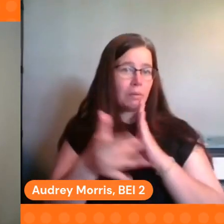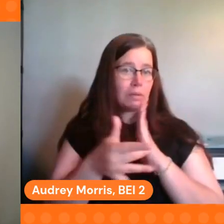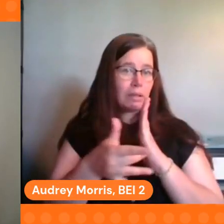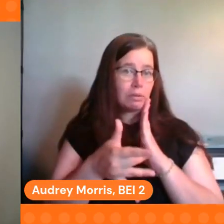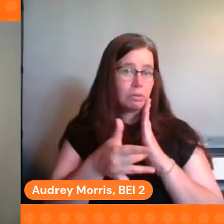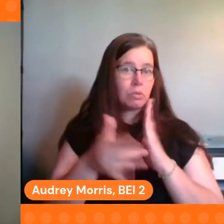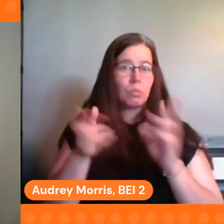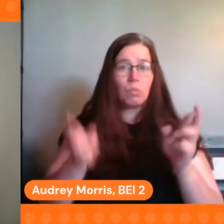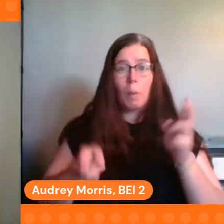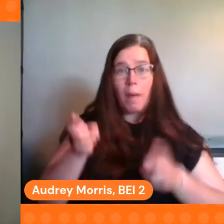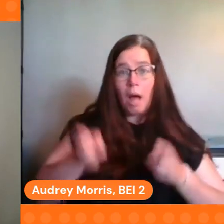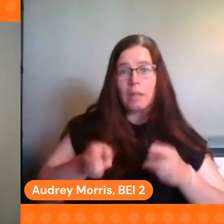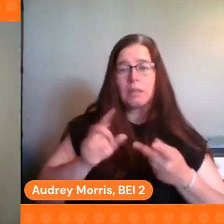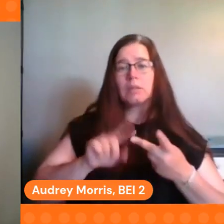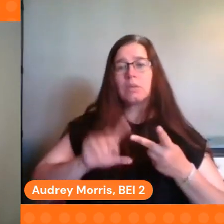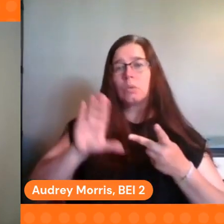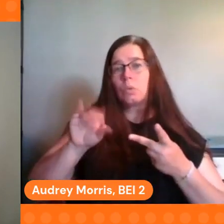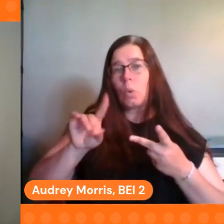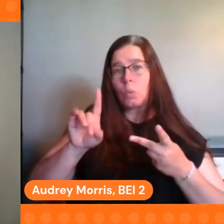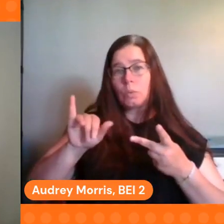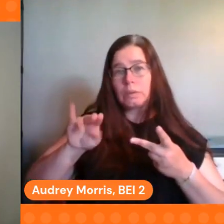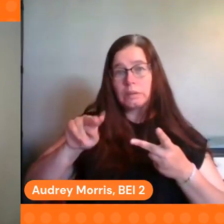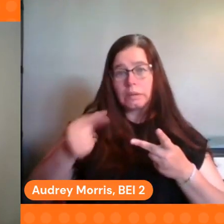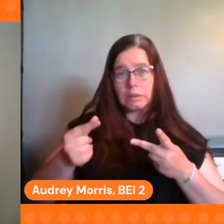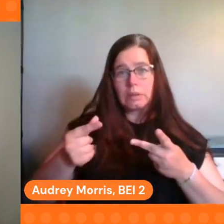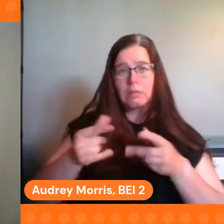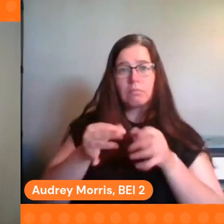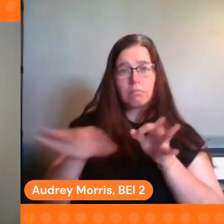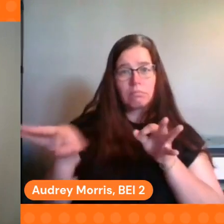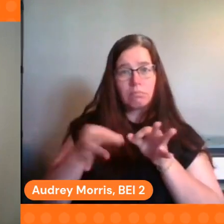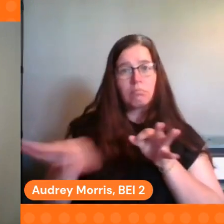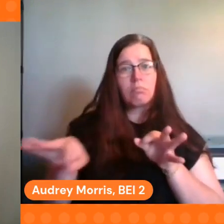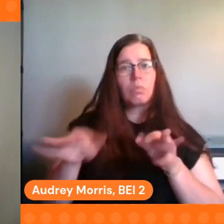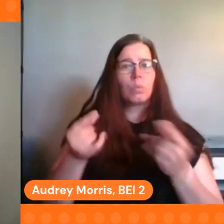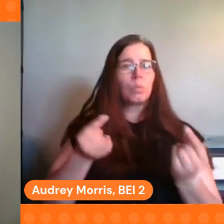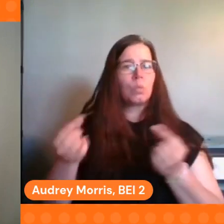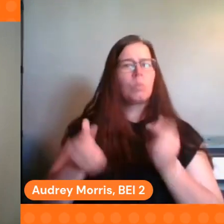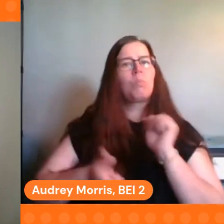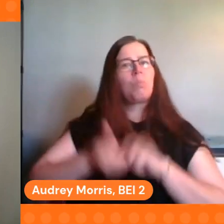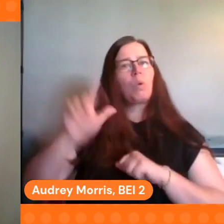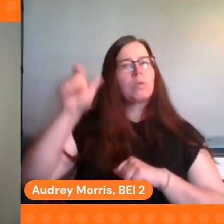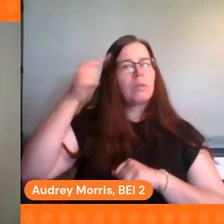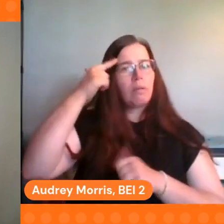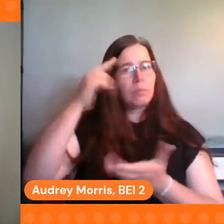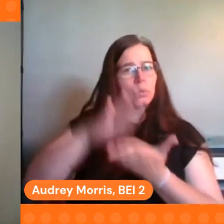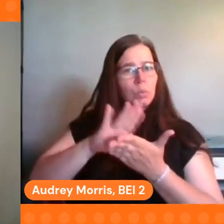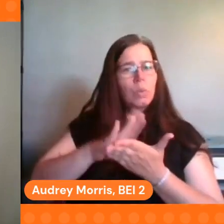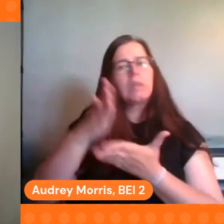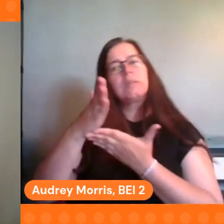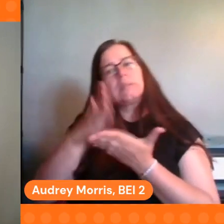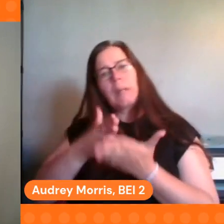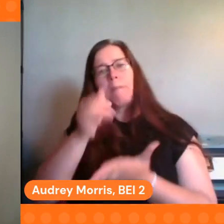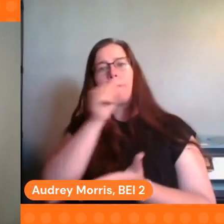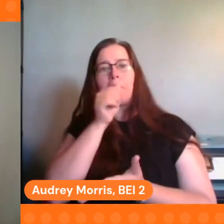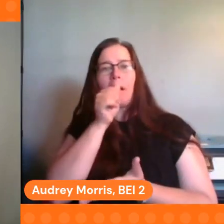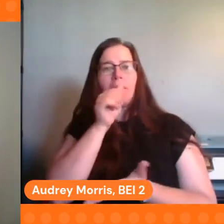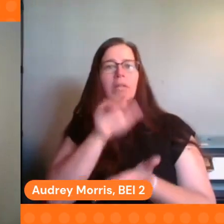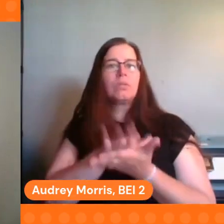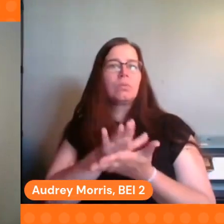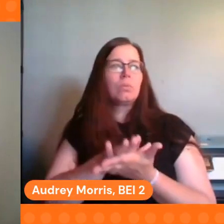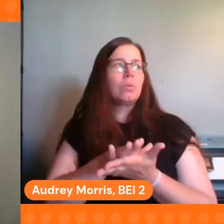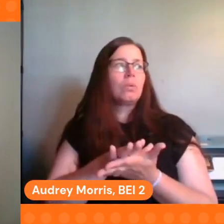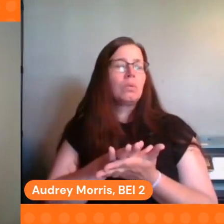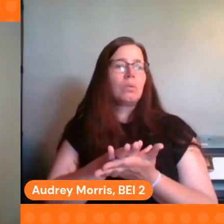robotics, coding is what we do in mostly government schools as well as some private school. So in one